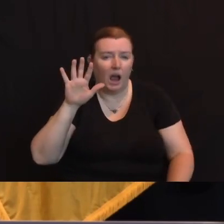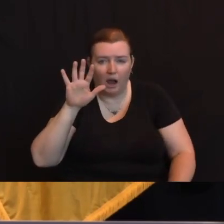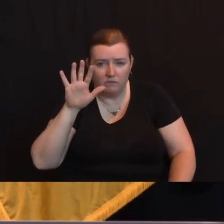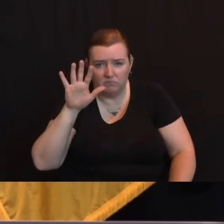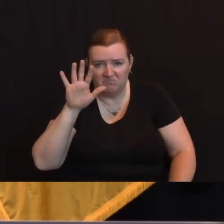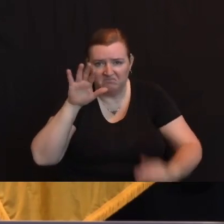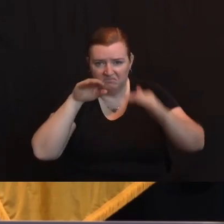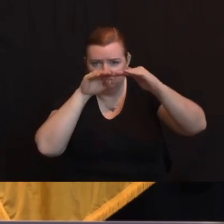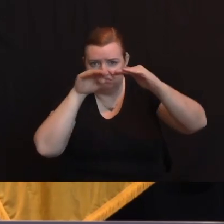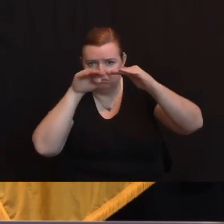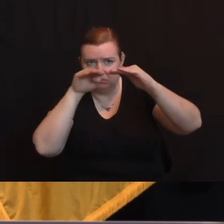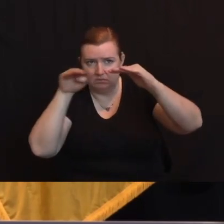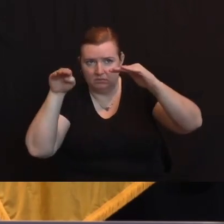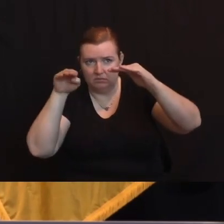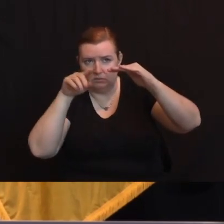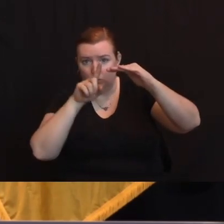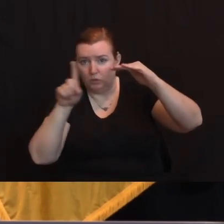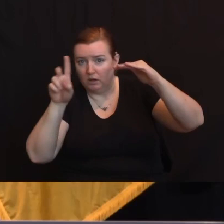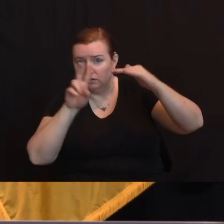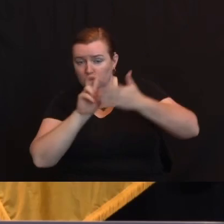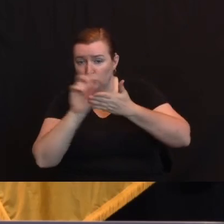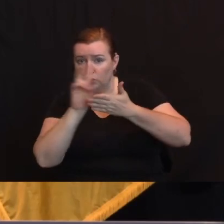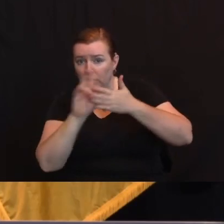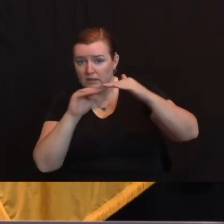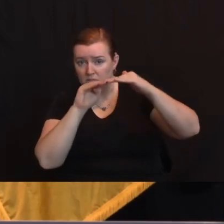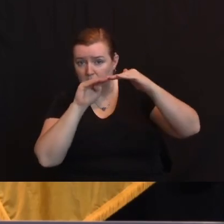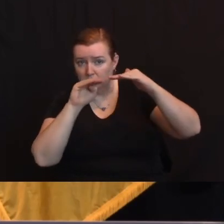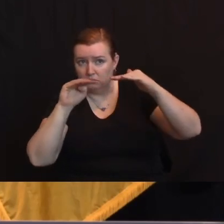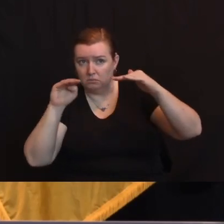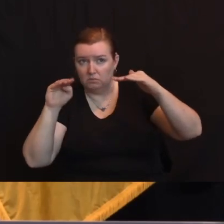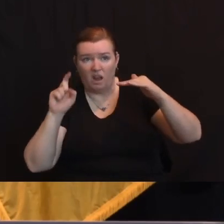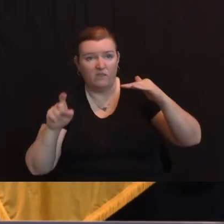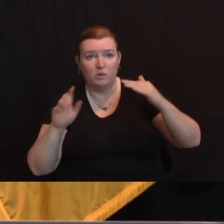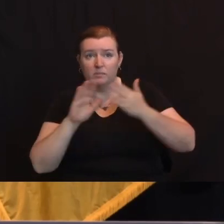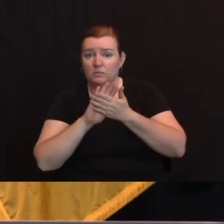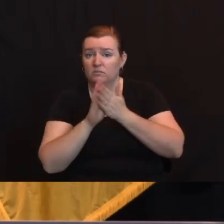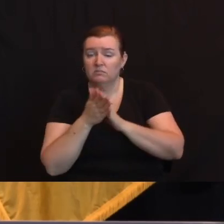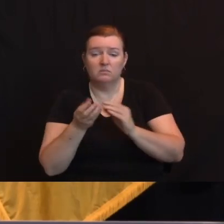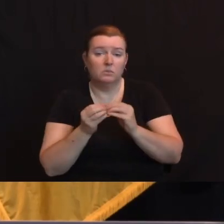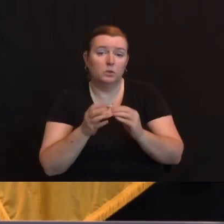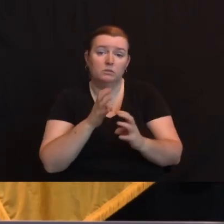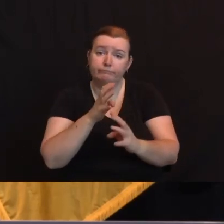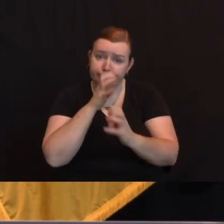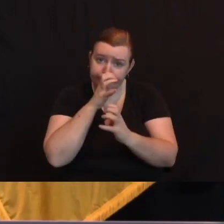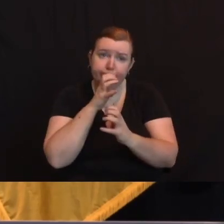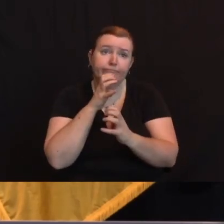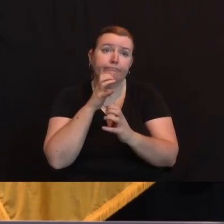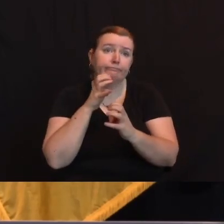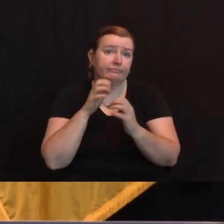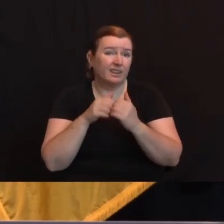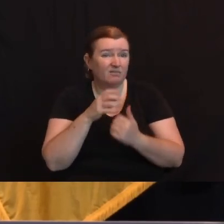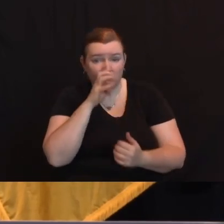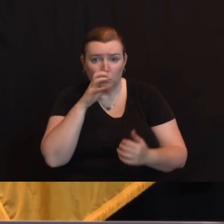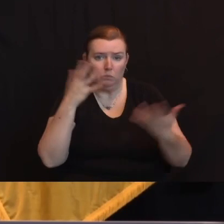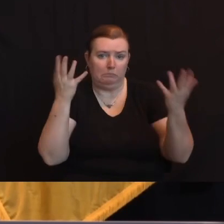time, my guess is that leads us to take more action. I can't tell you today what that action would be.